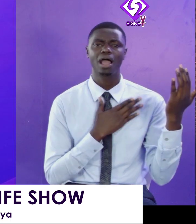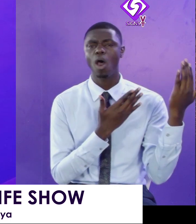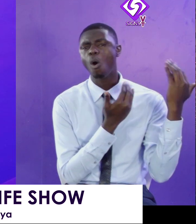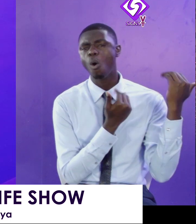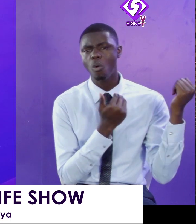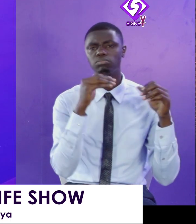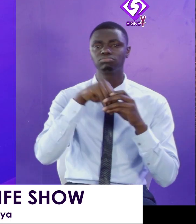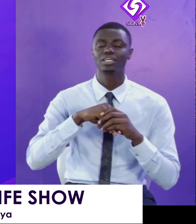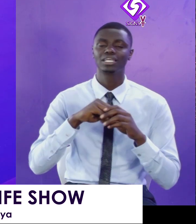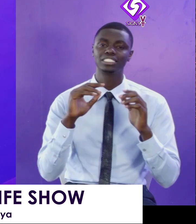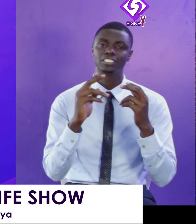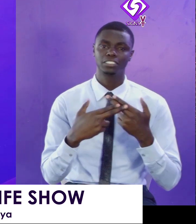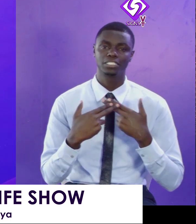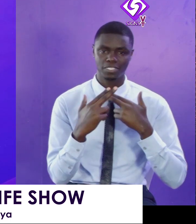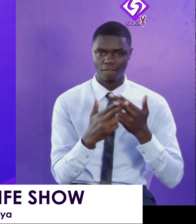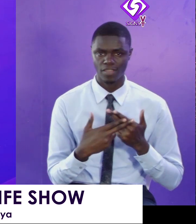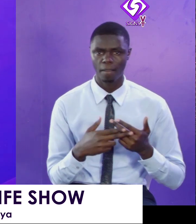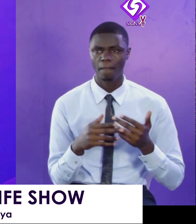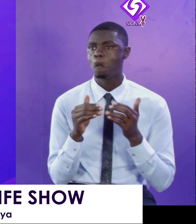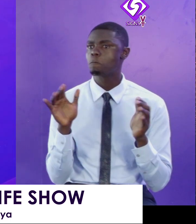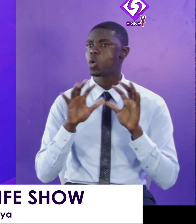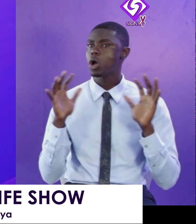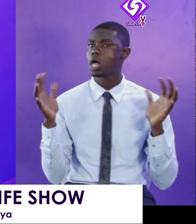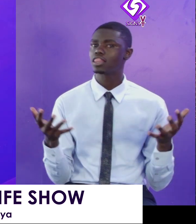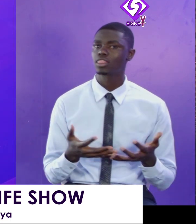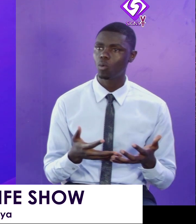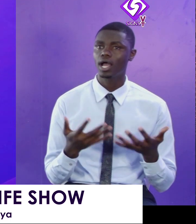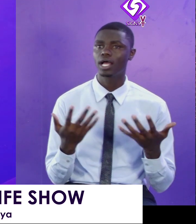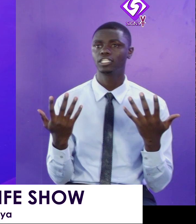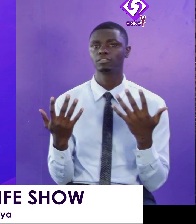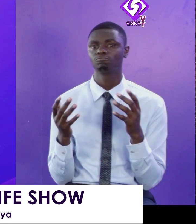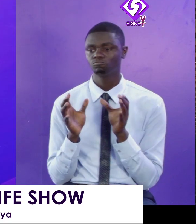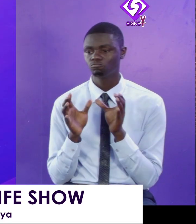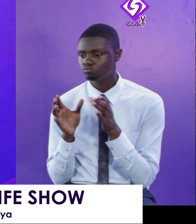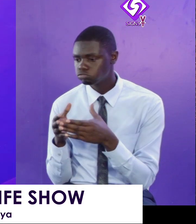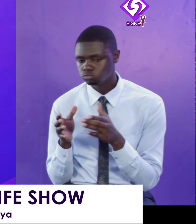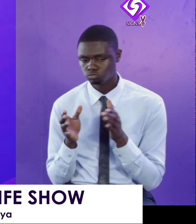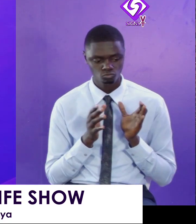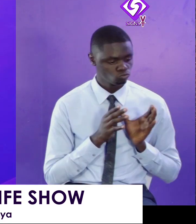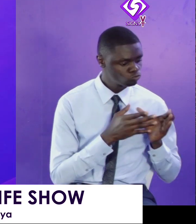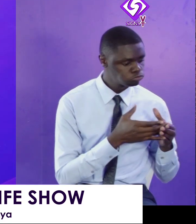saving. You know, the more the world gets cocooned into